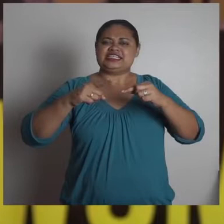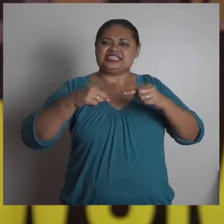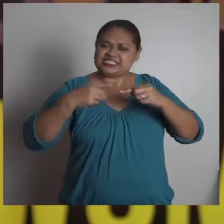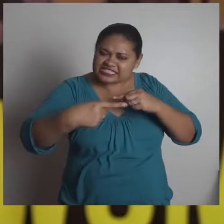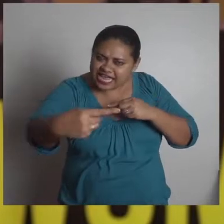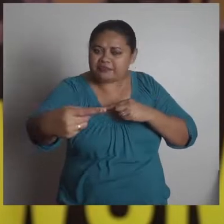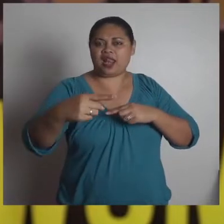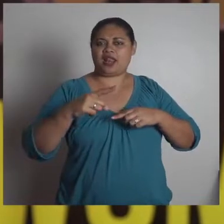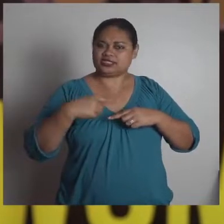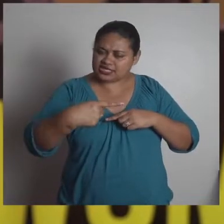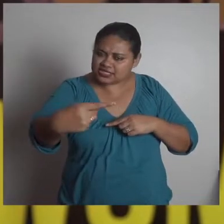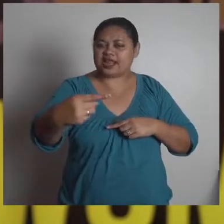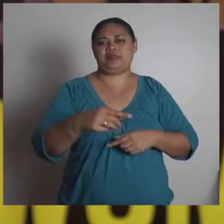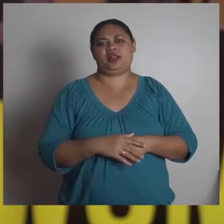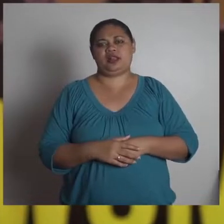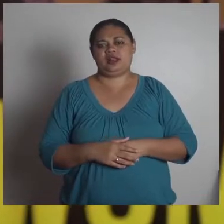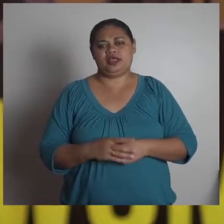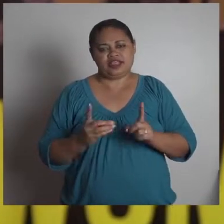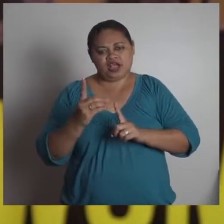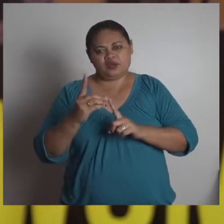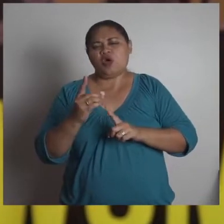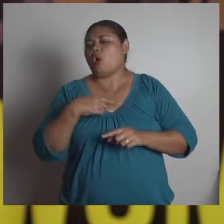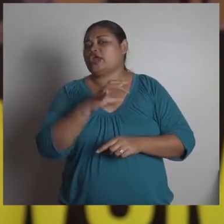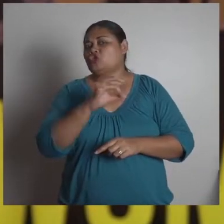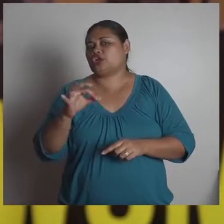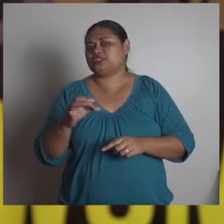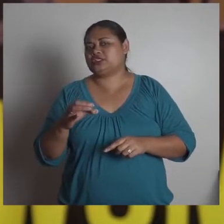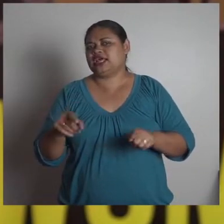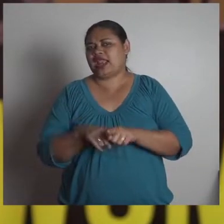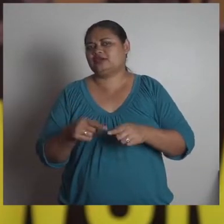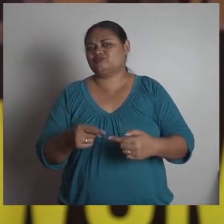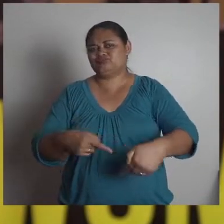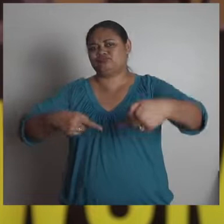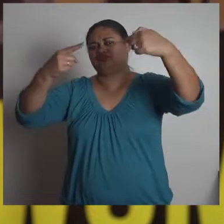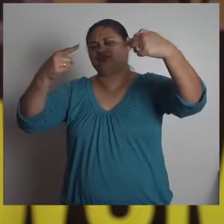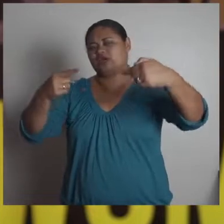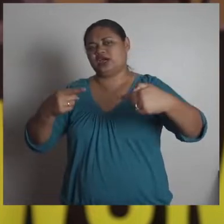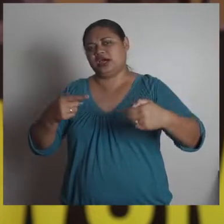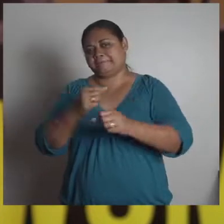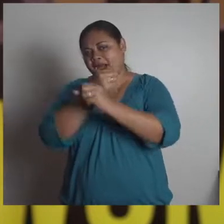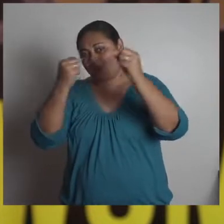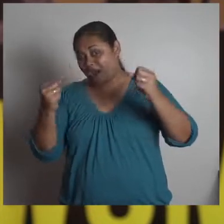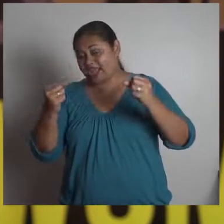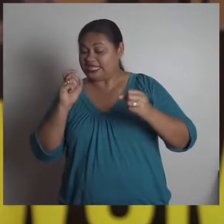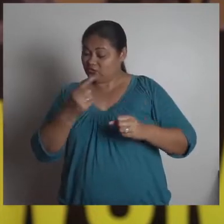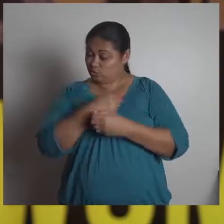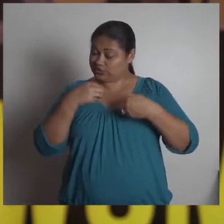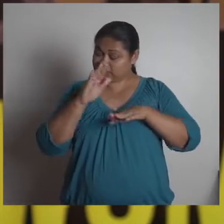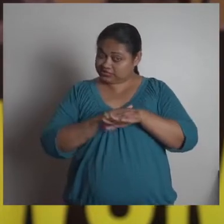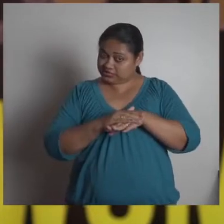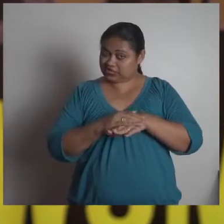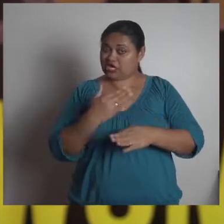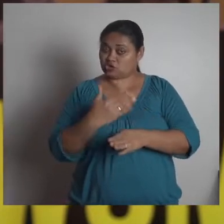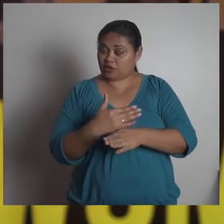about sustainable development? How is it sustainable if nobody ever challenges the power asymmetries?